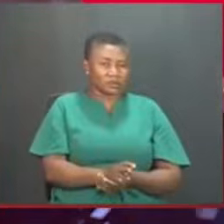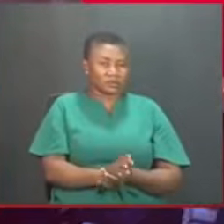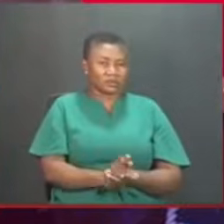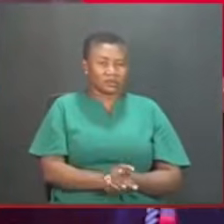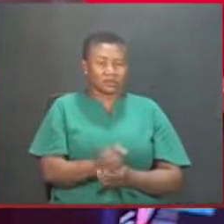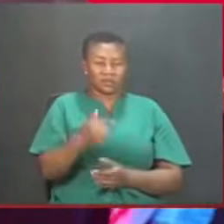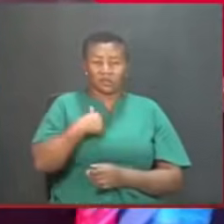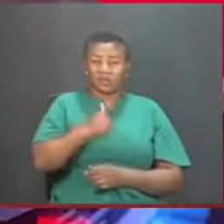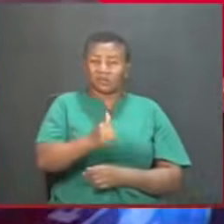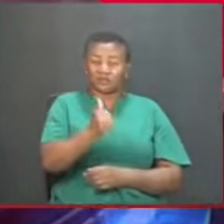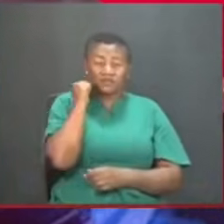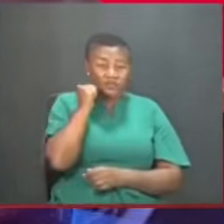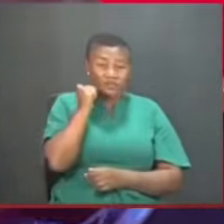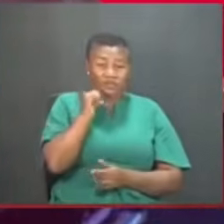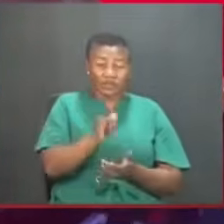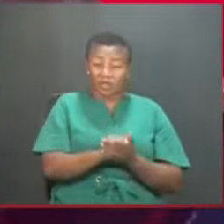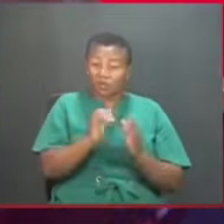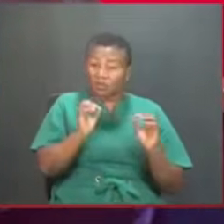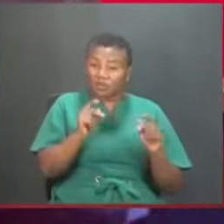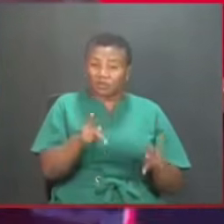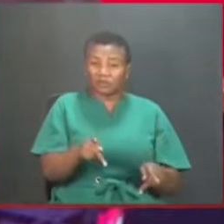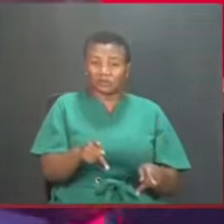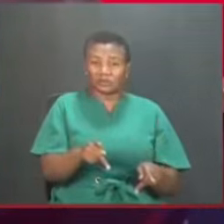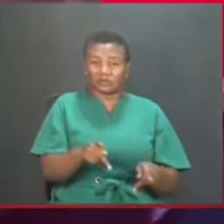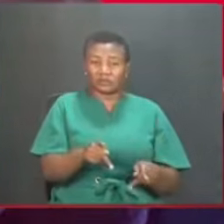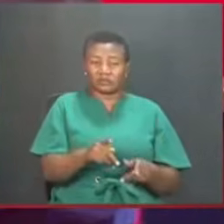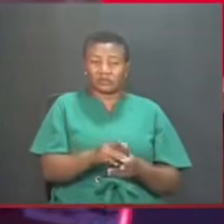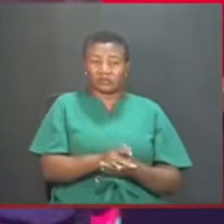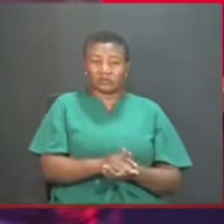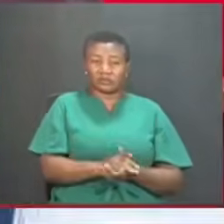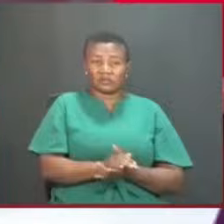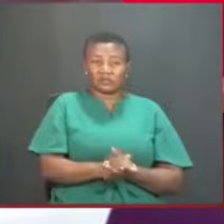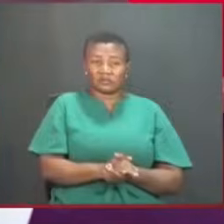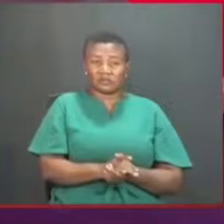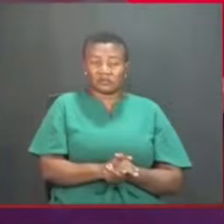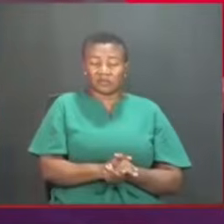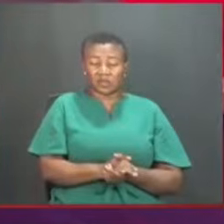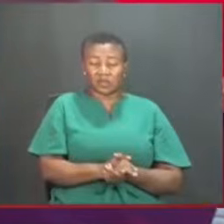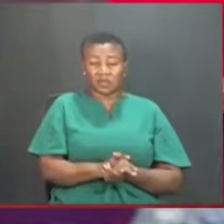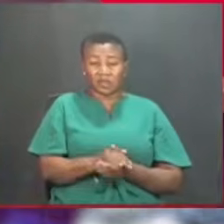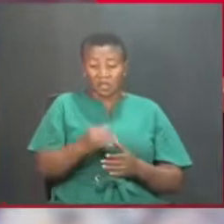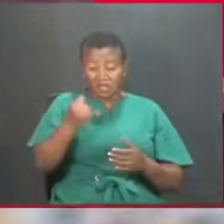I declined that offer. His Excellency, the current president, was present.